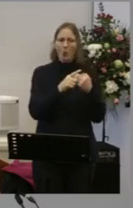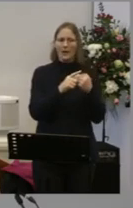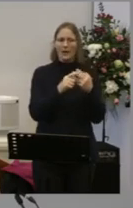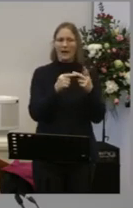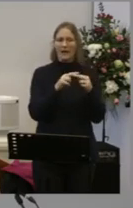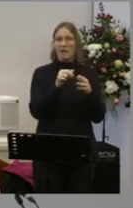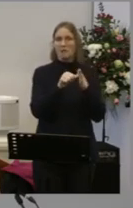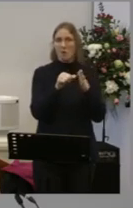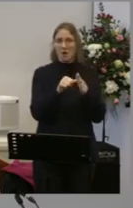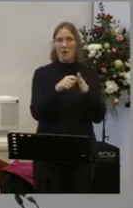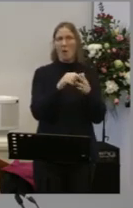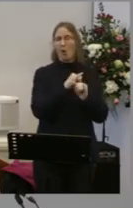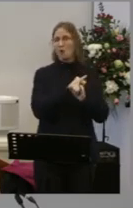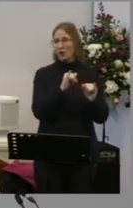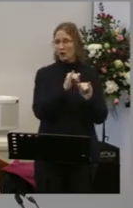Or